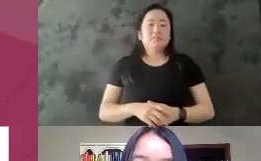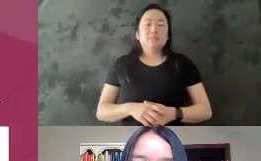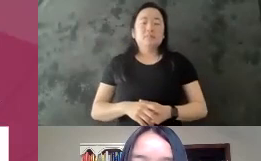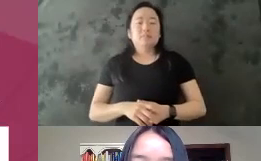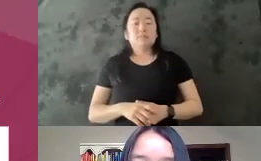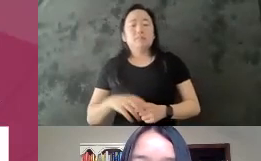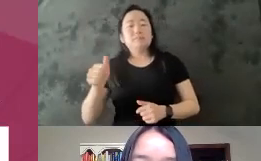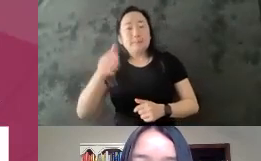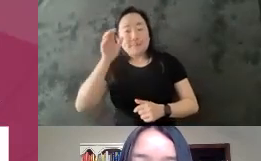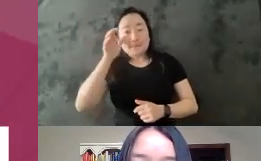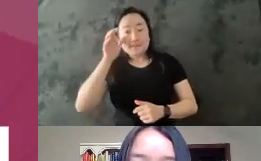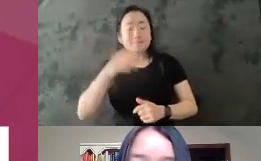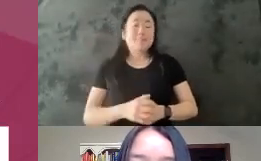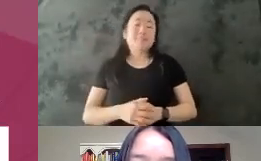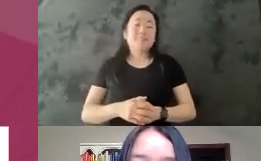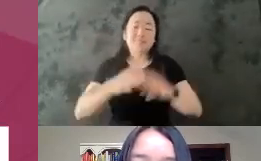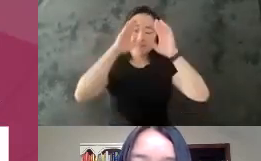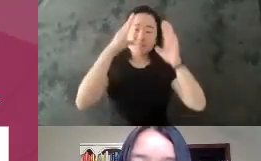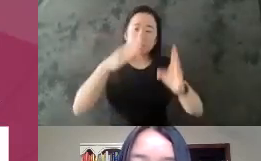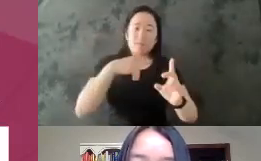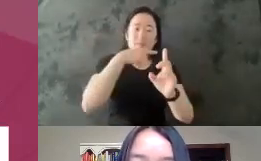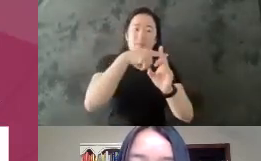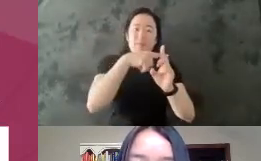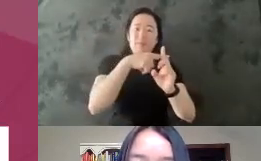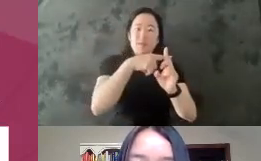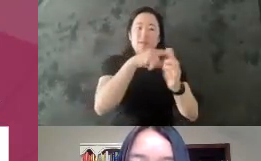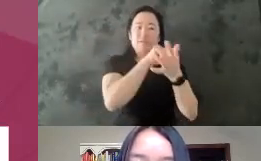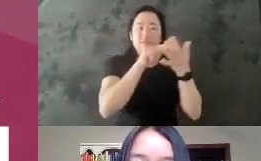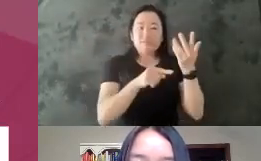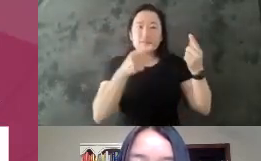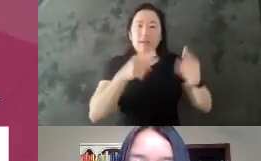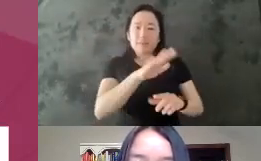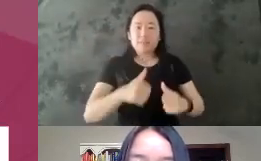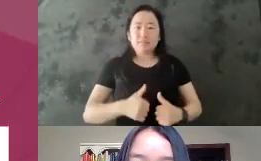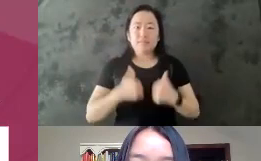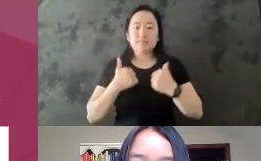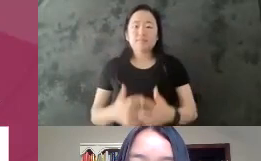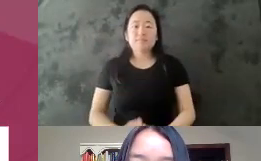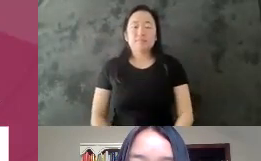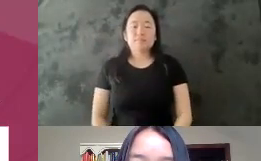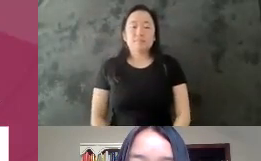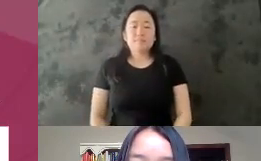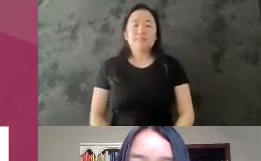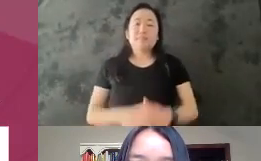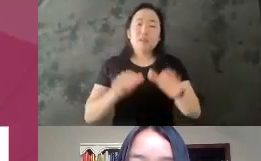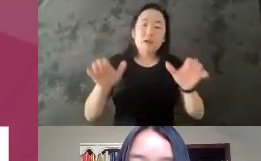Another listening, focusing on positive aspects of the client's life, right? Active listening, providing